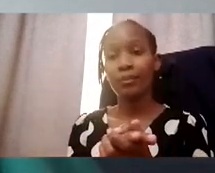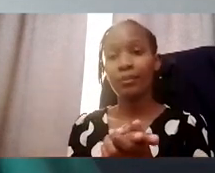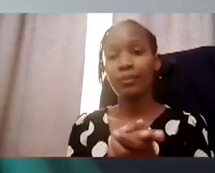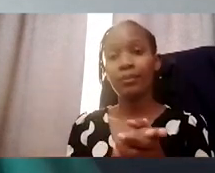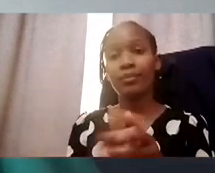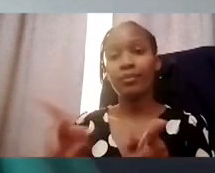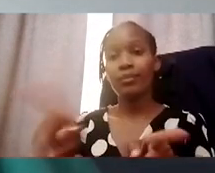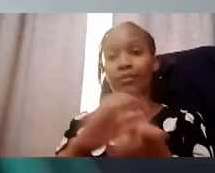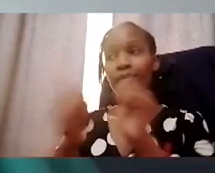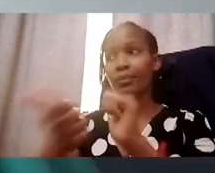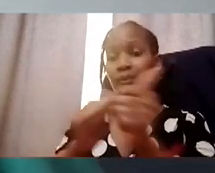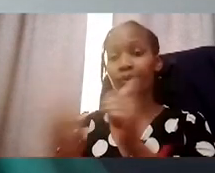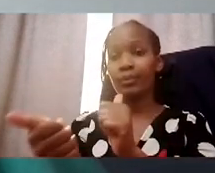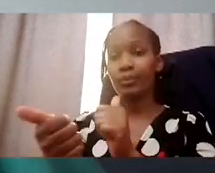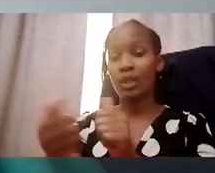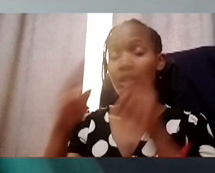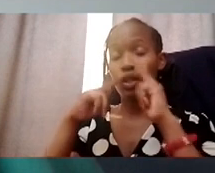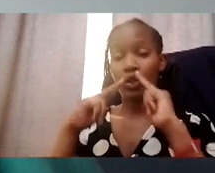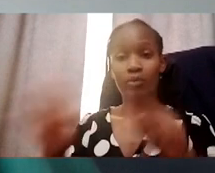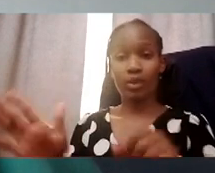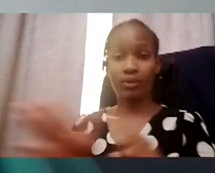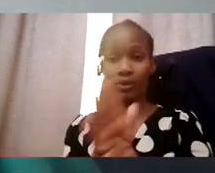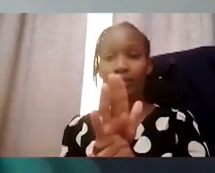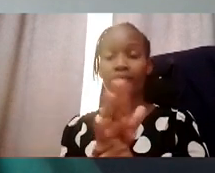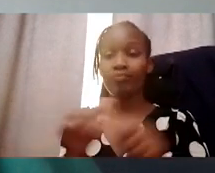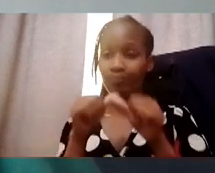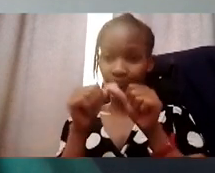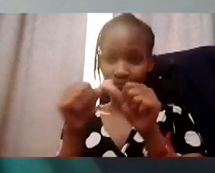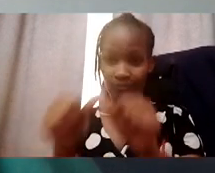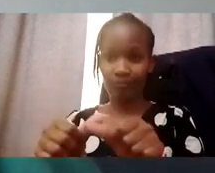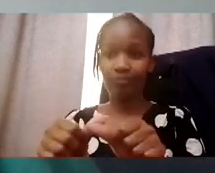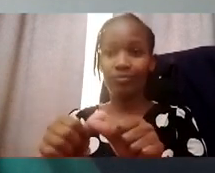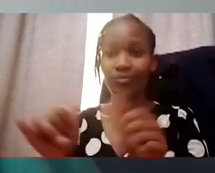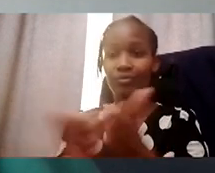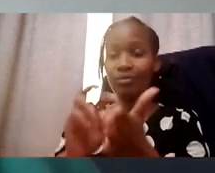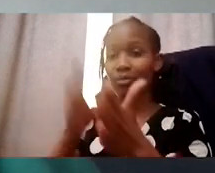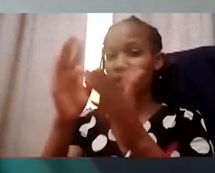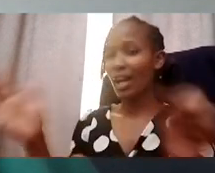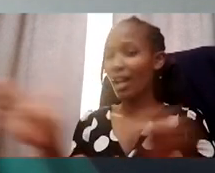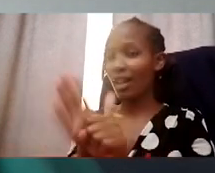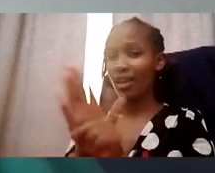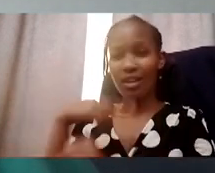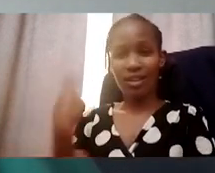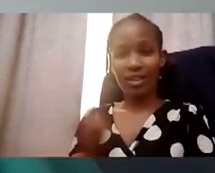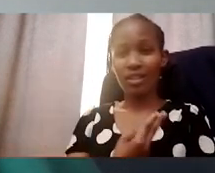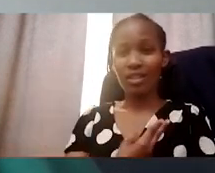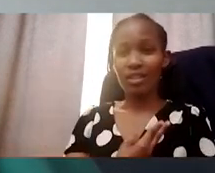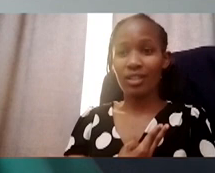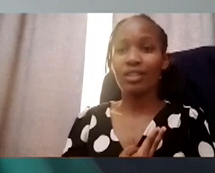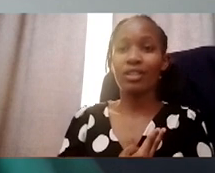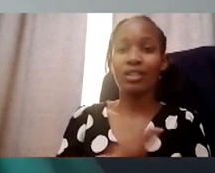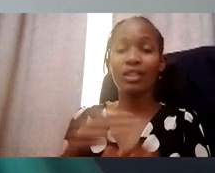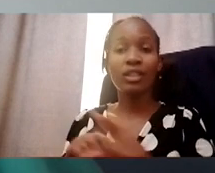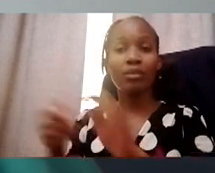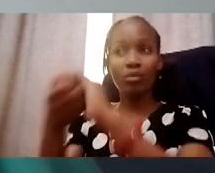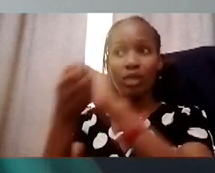tool to peacefully coexist. And really, that means a lot for us, especially as we engage young people who make up roughly